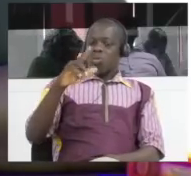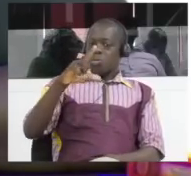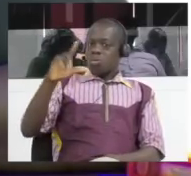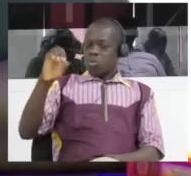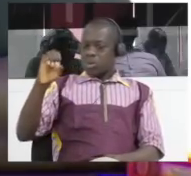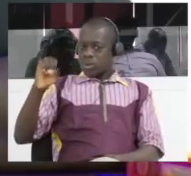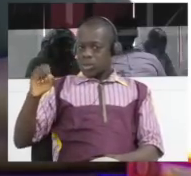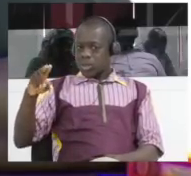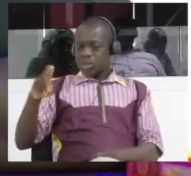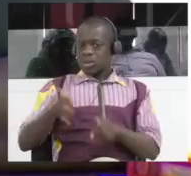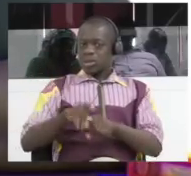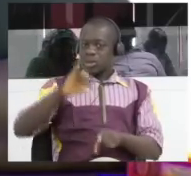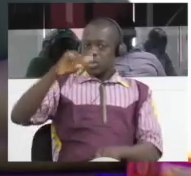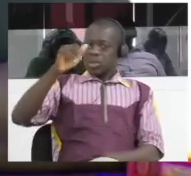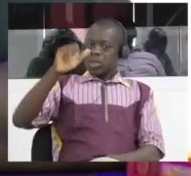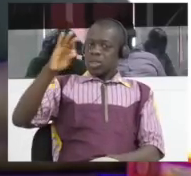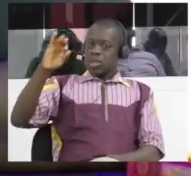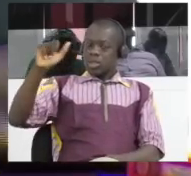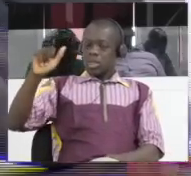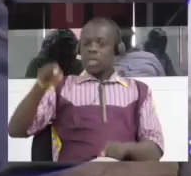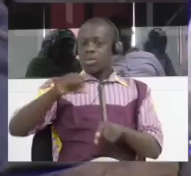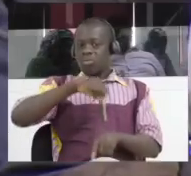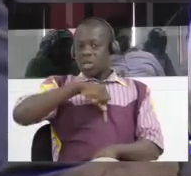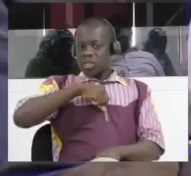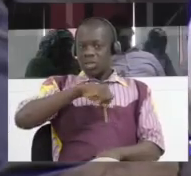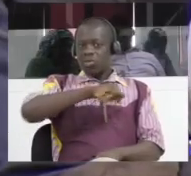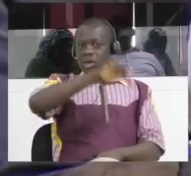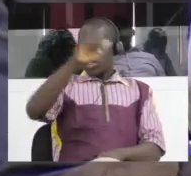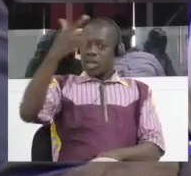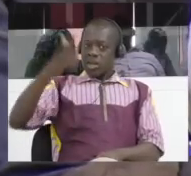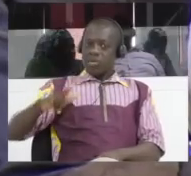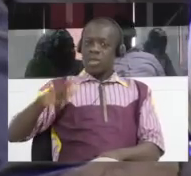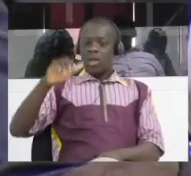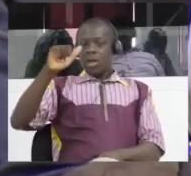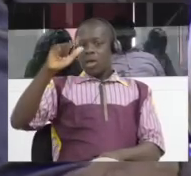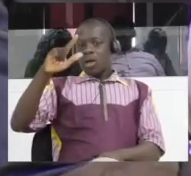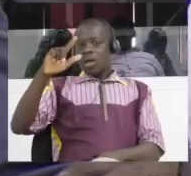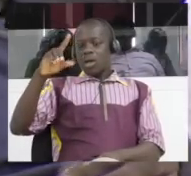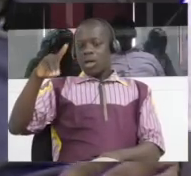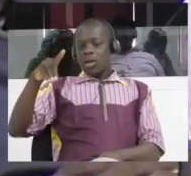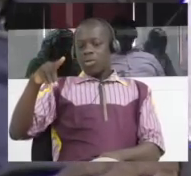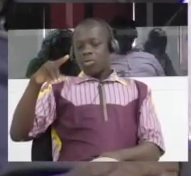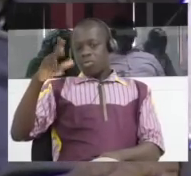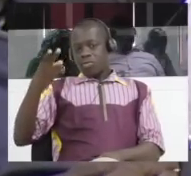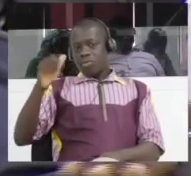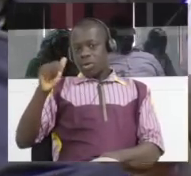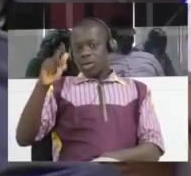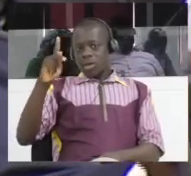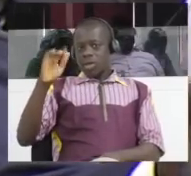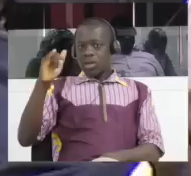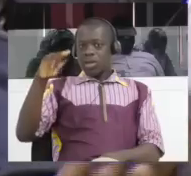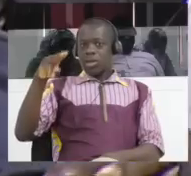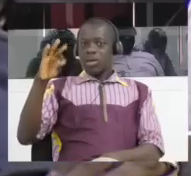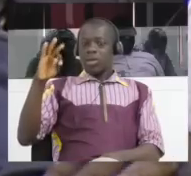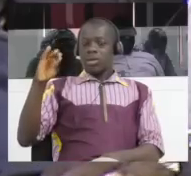Jata, then myself Kambi, and then Lieutenant Alpha Kinte. Who amongst